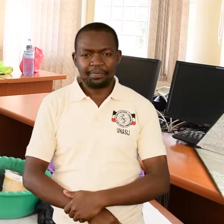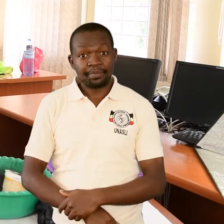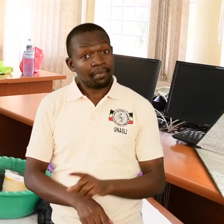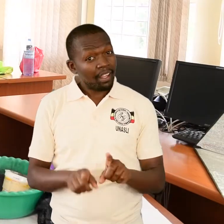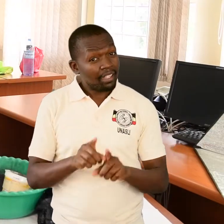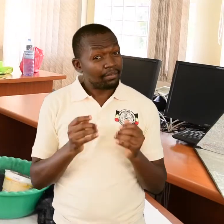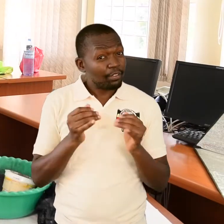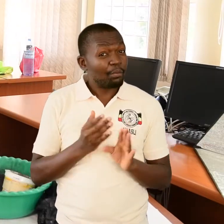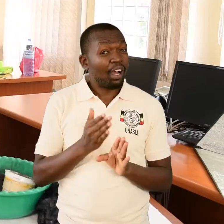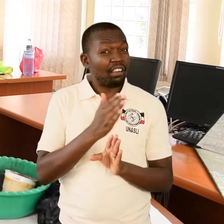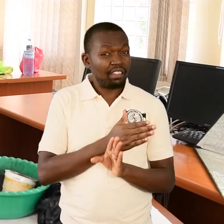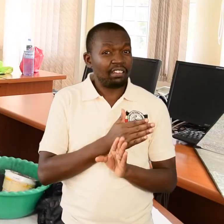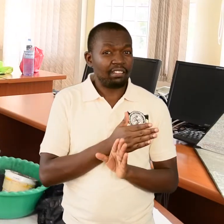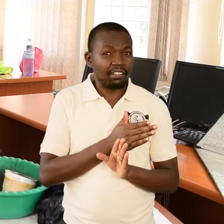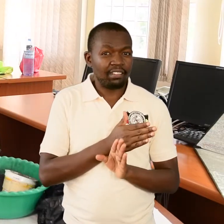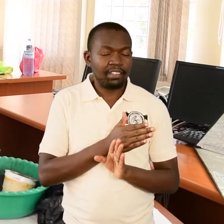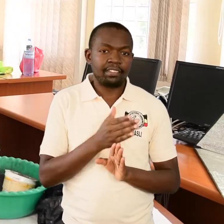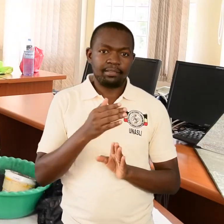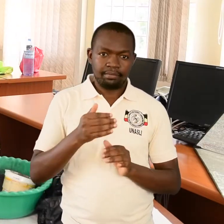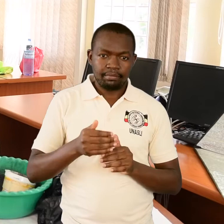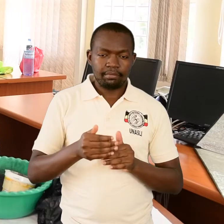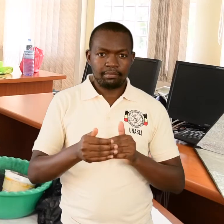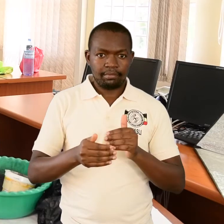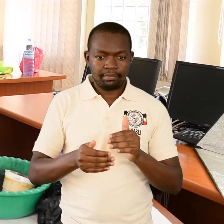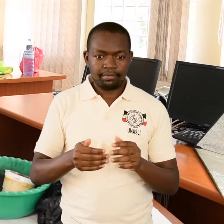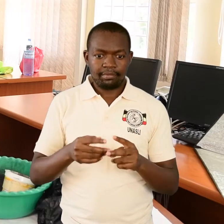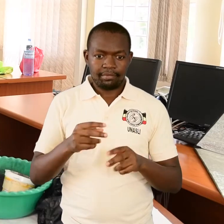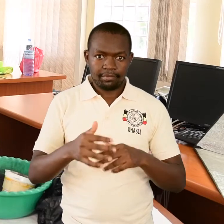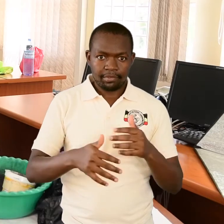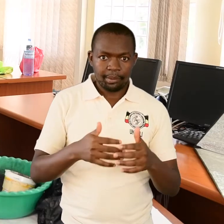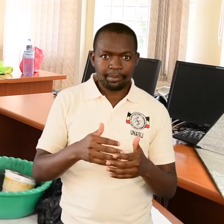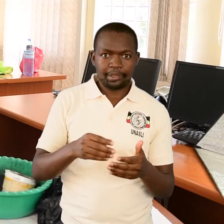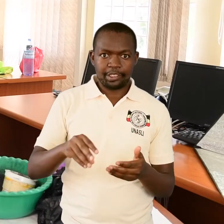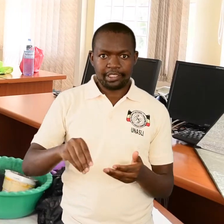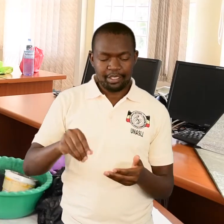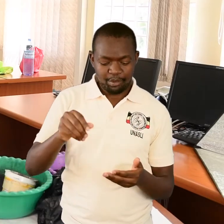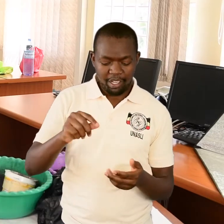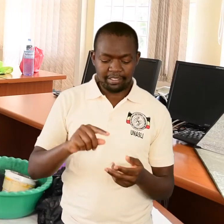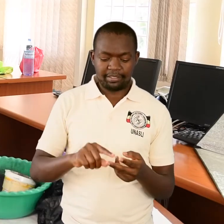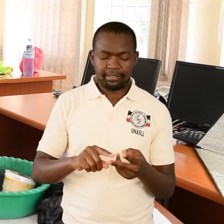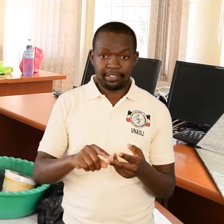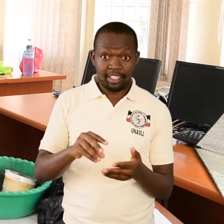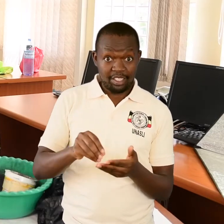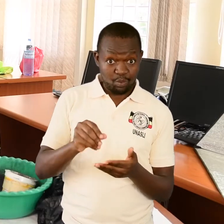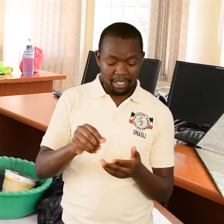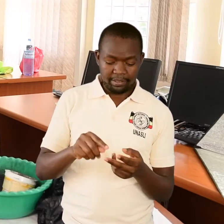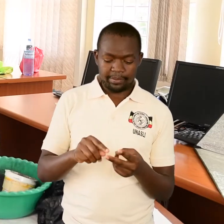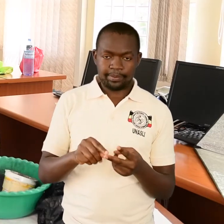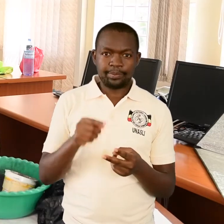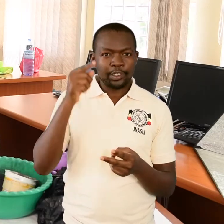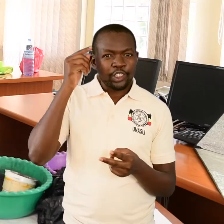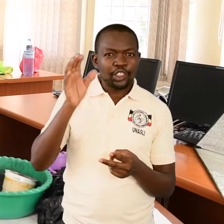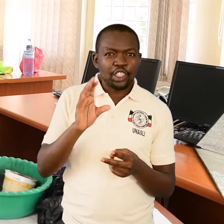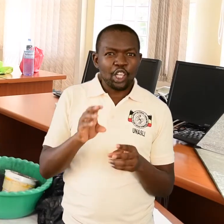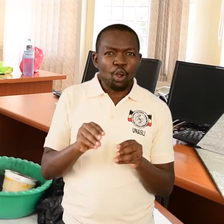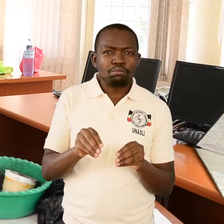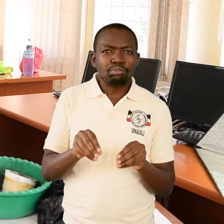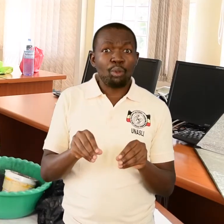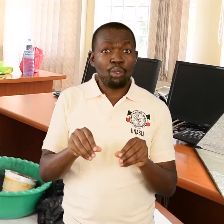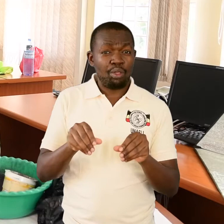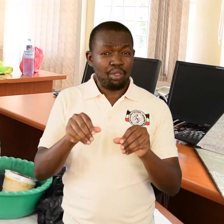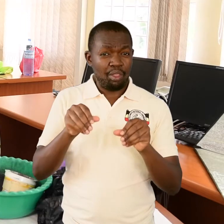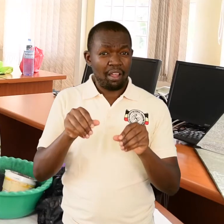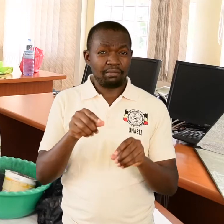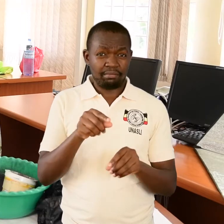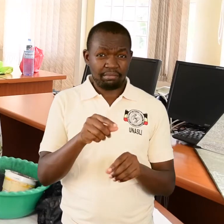said earlier, you mix the soil and the charcoal dust well, so that they